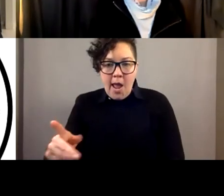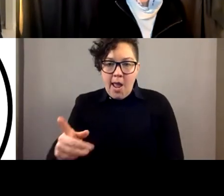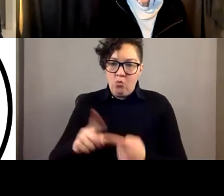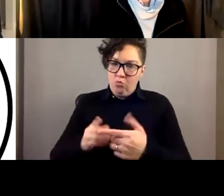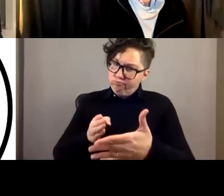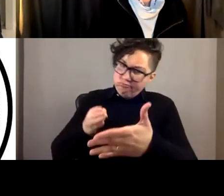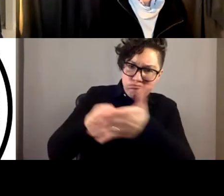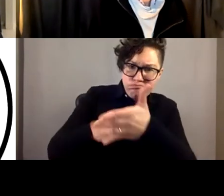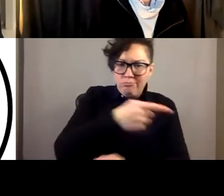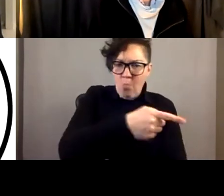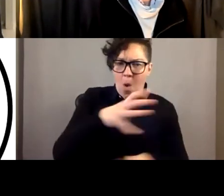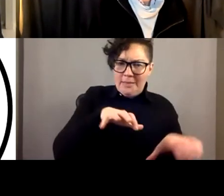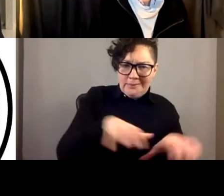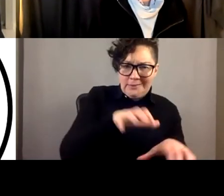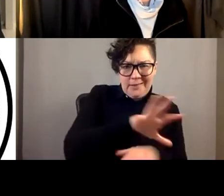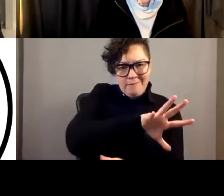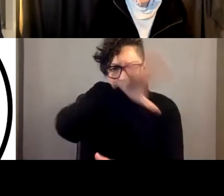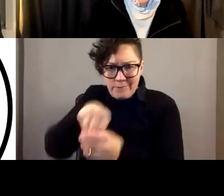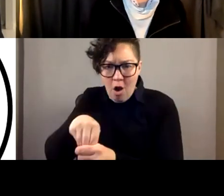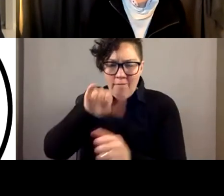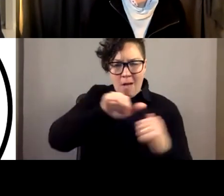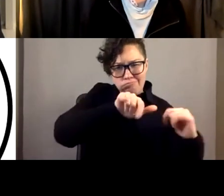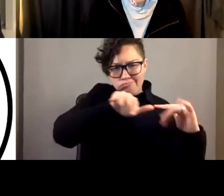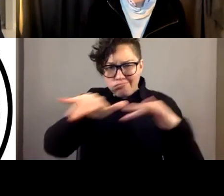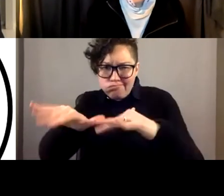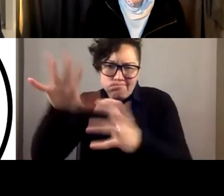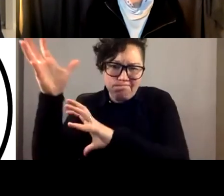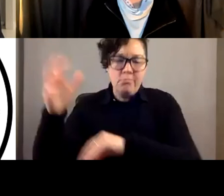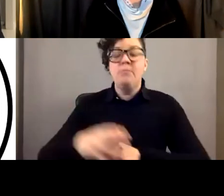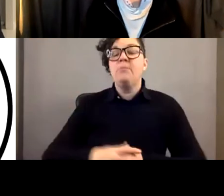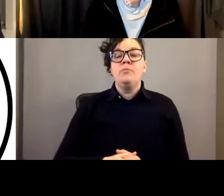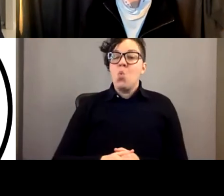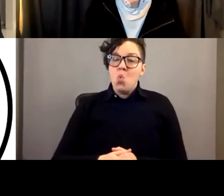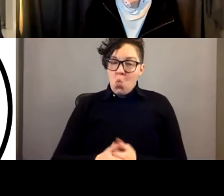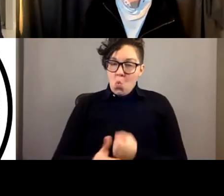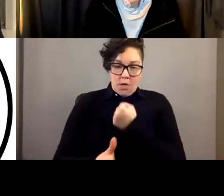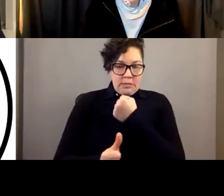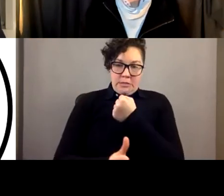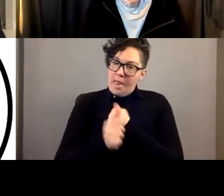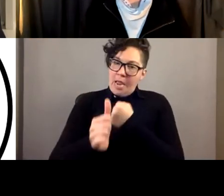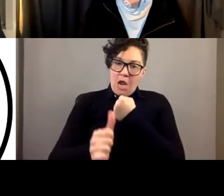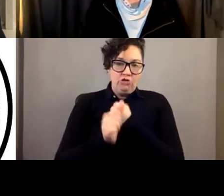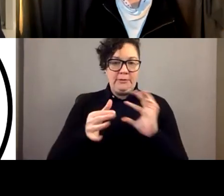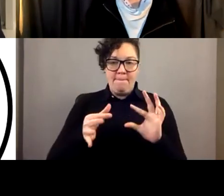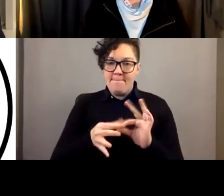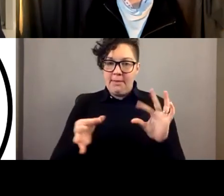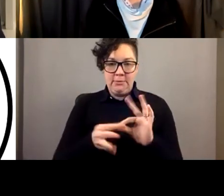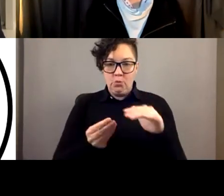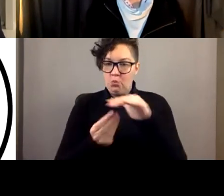his role in this. And I think that would be a very dangerous signal to send